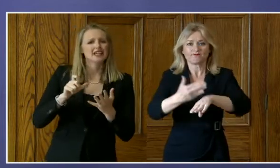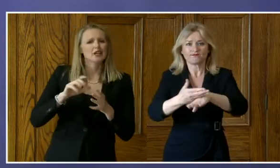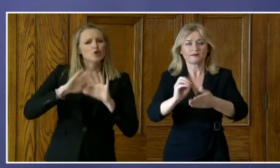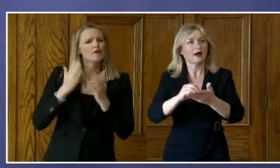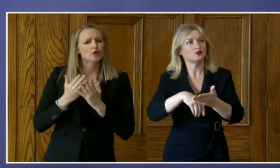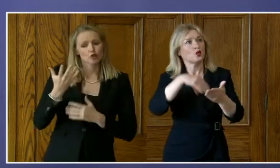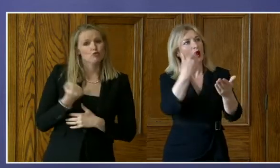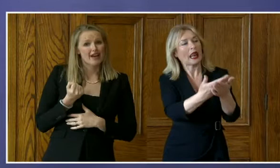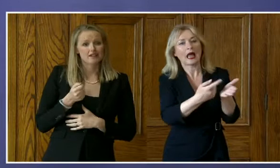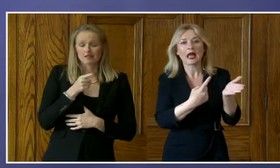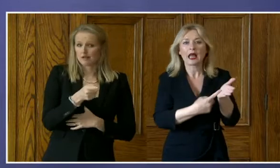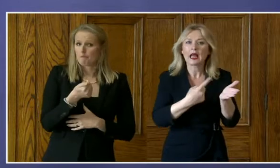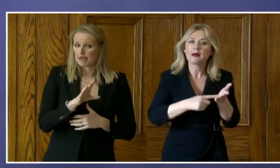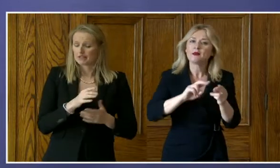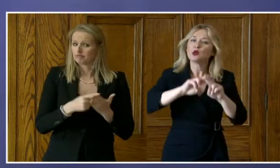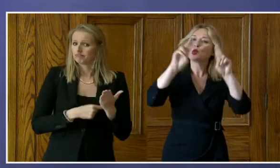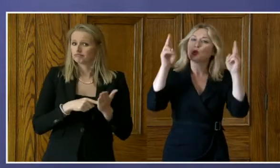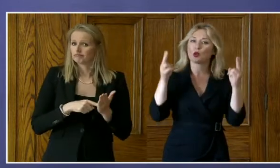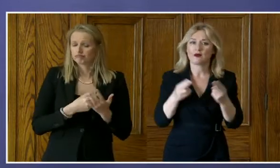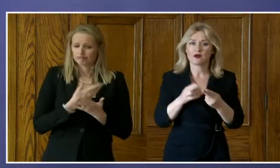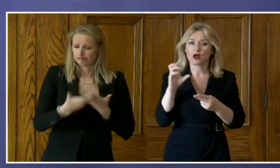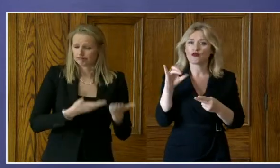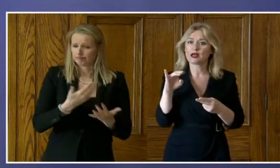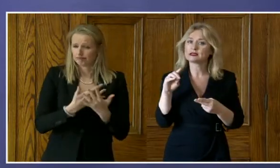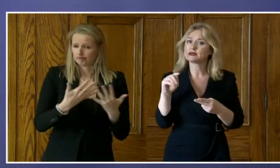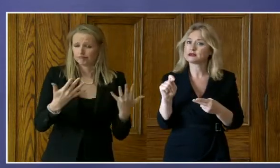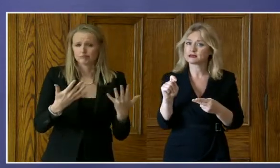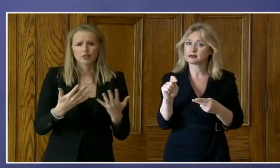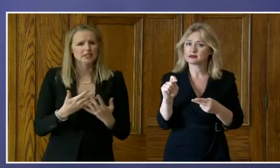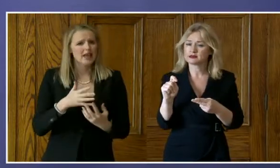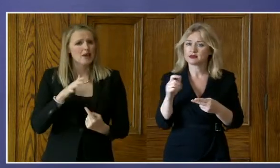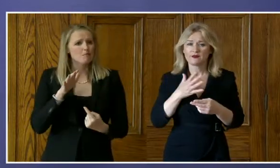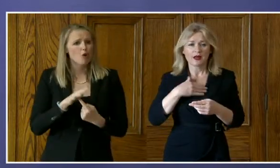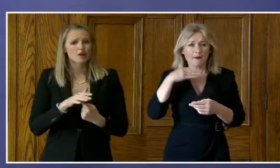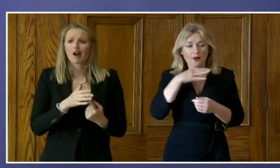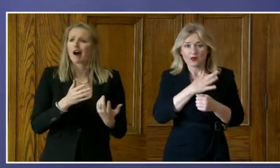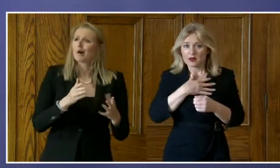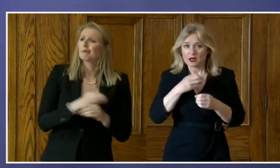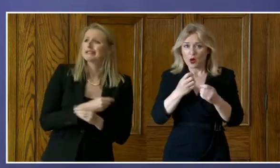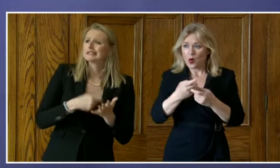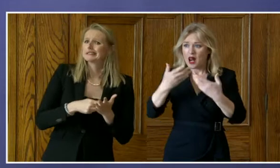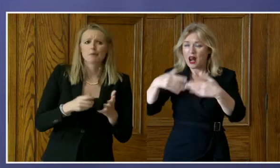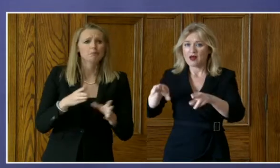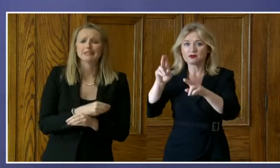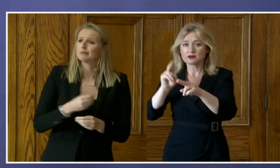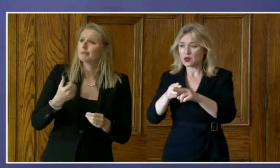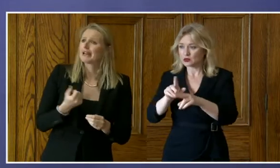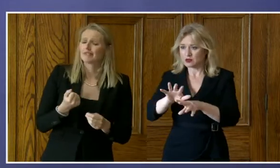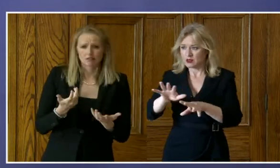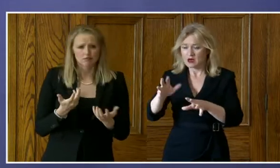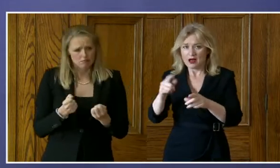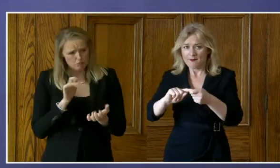crisis developed. And it was important for me that nobody gets left behind. People had to get the money they were entitled